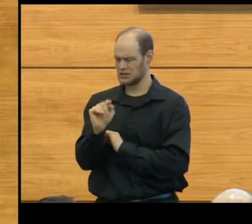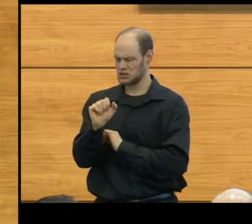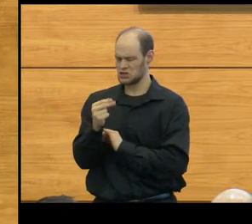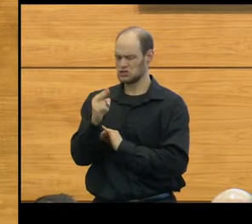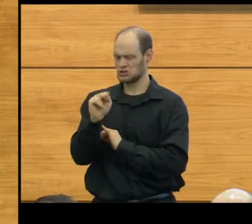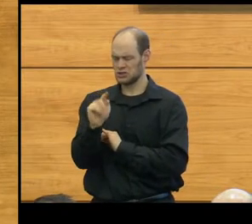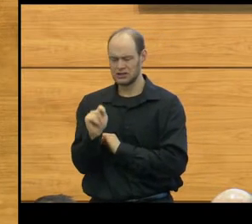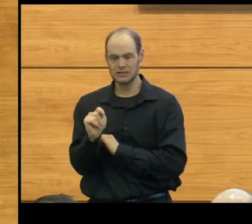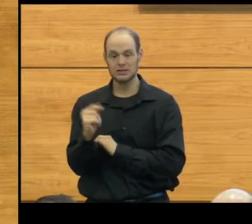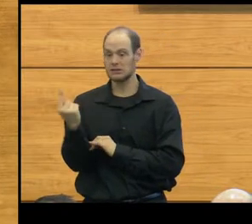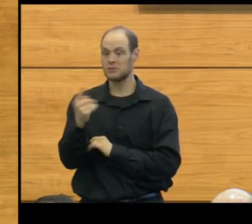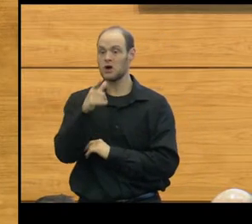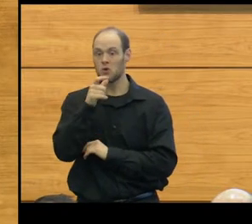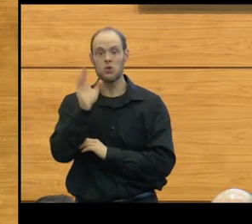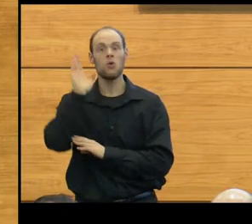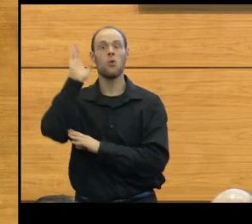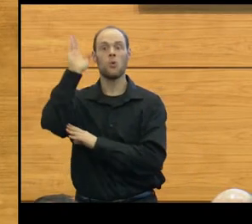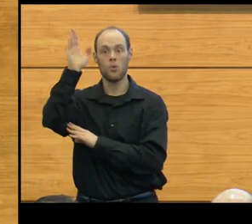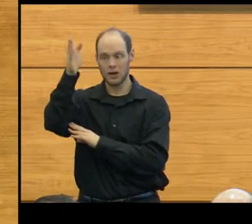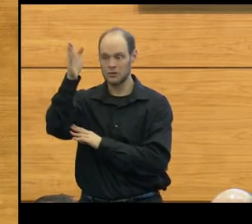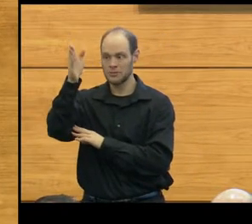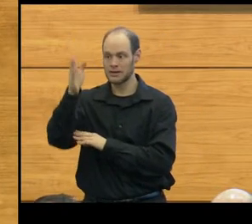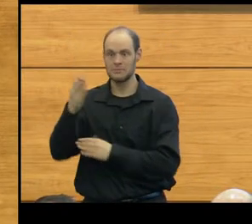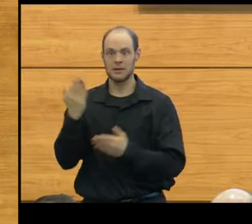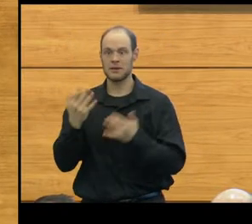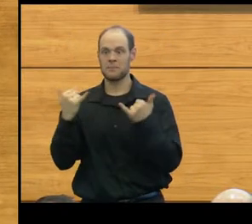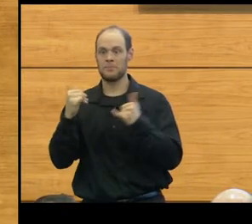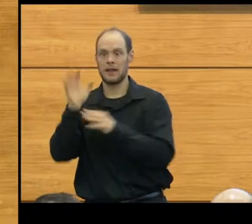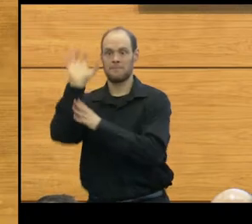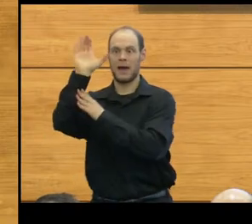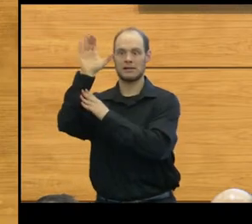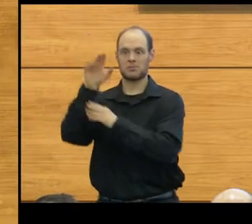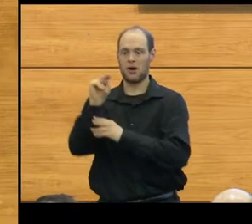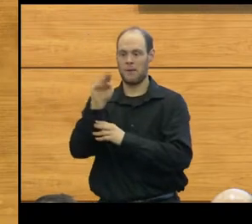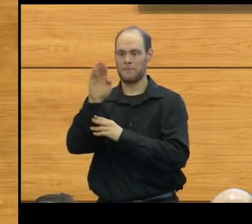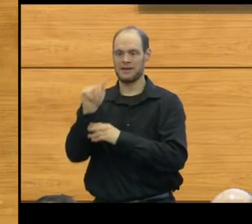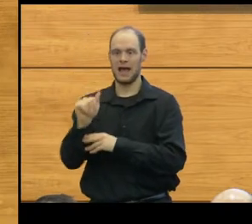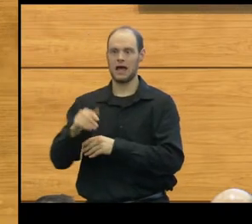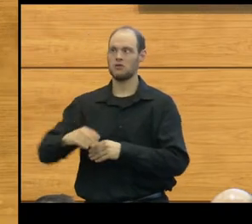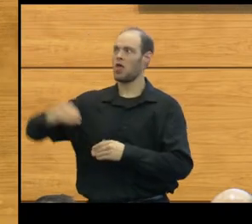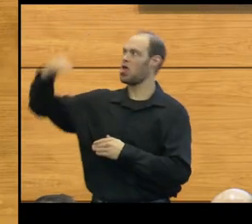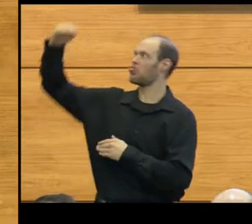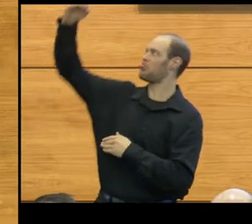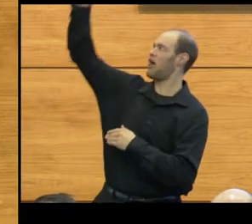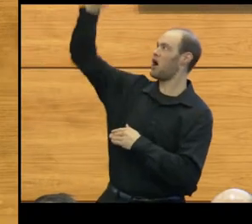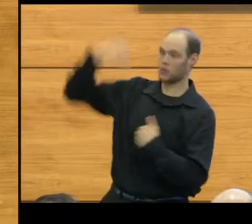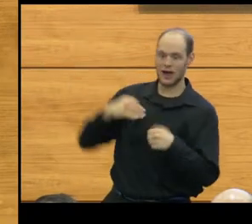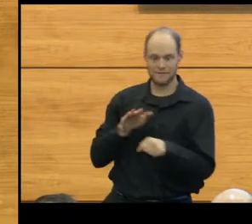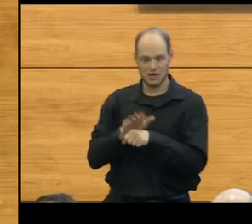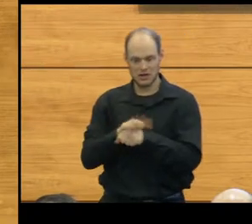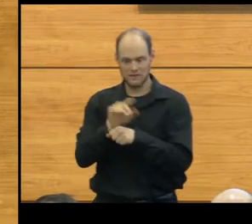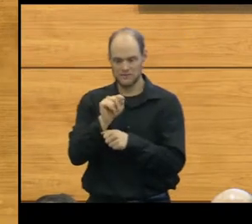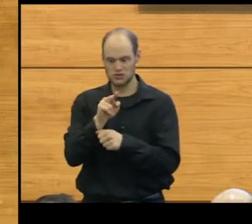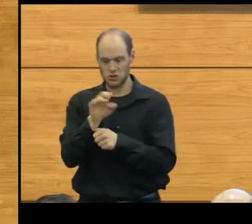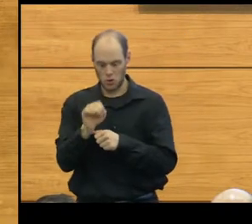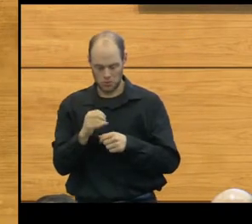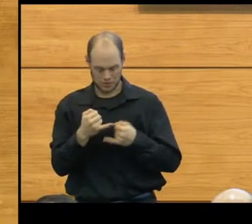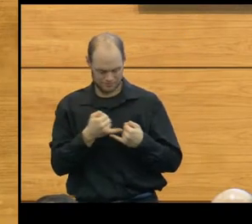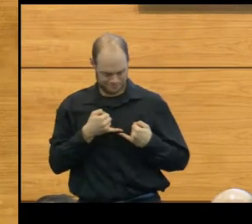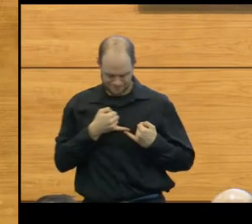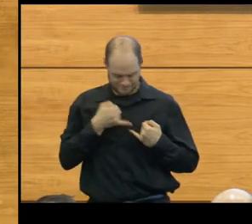have somebody who's going to be, you know, an NBA star. So I need to make sure I've got enough tubing to be able to meet